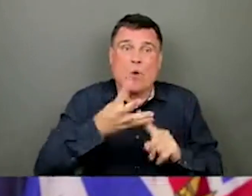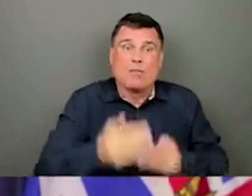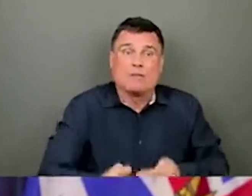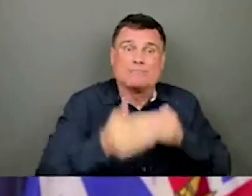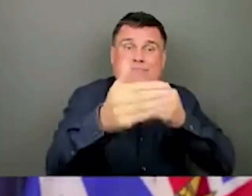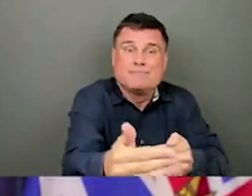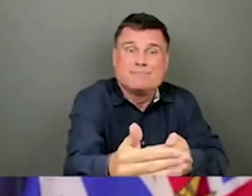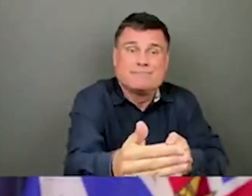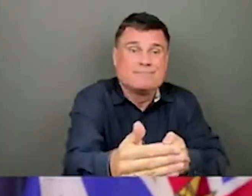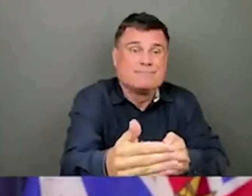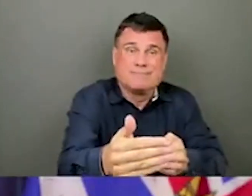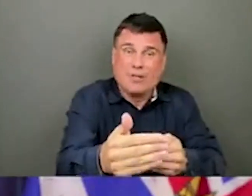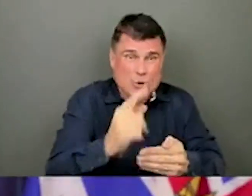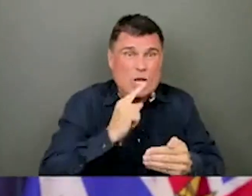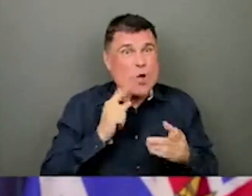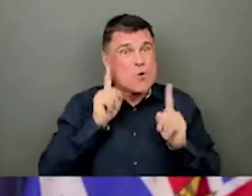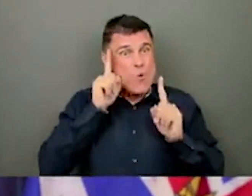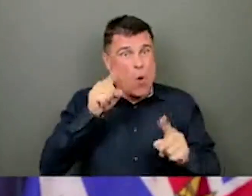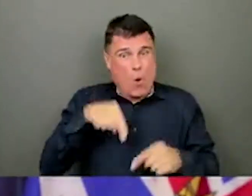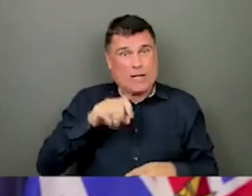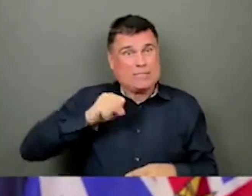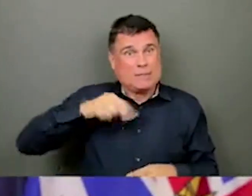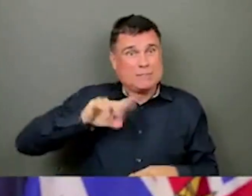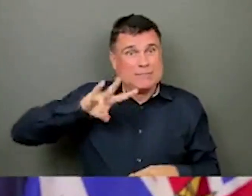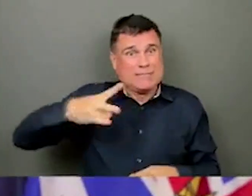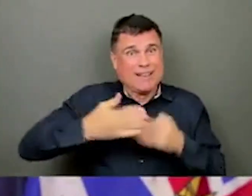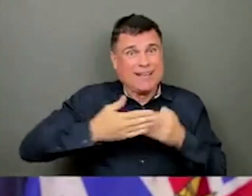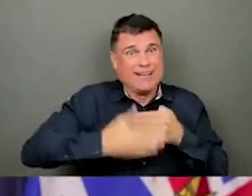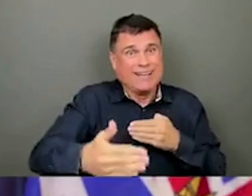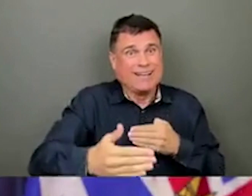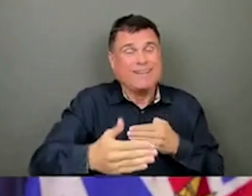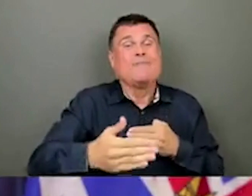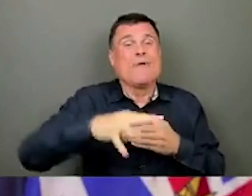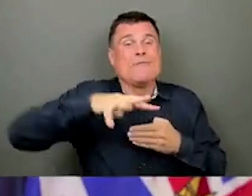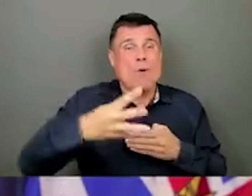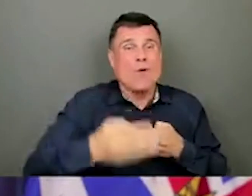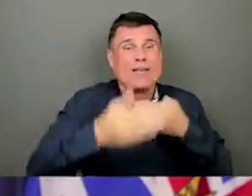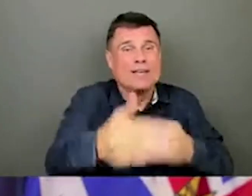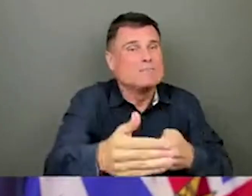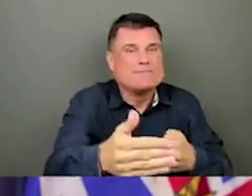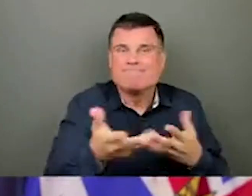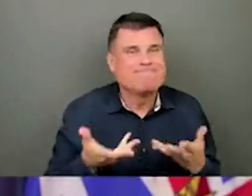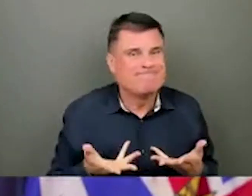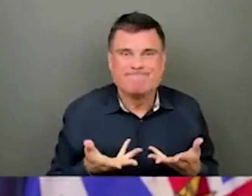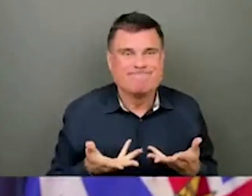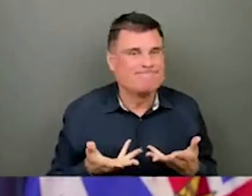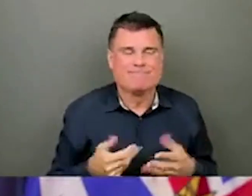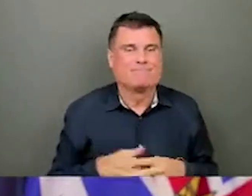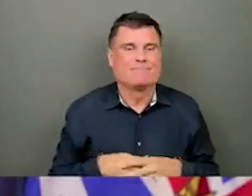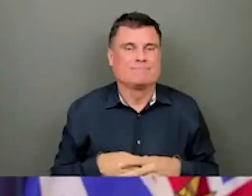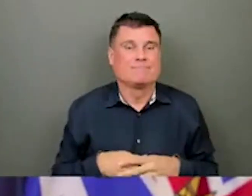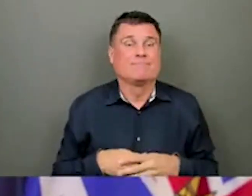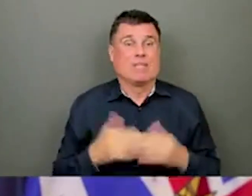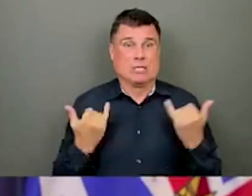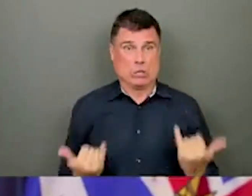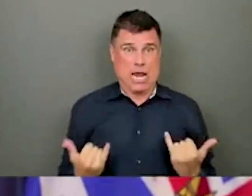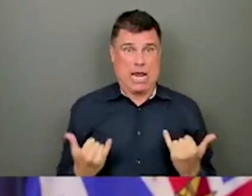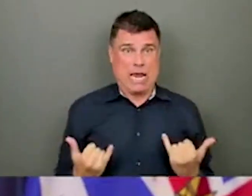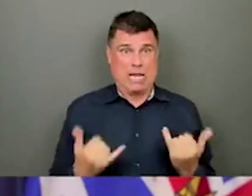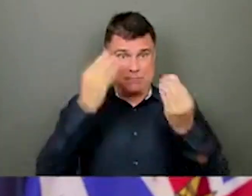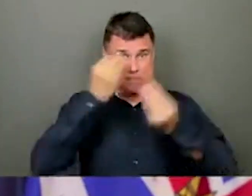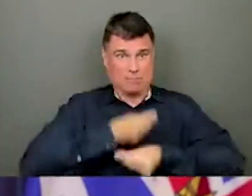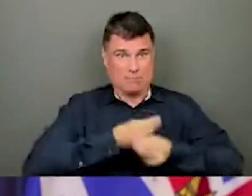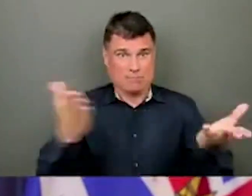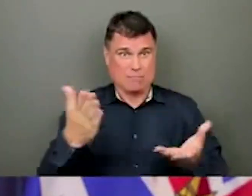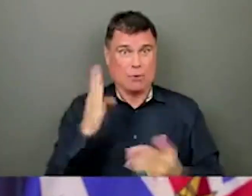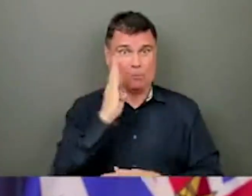possible date we would consider moving to that step in any event. Today's action, this action around a BC vaccine card,